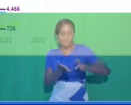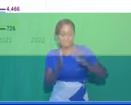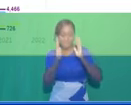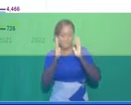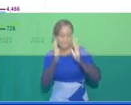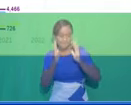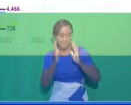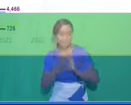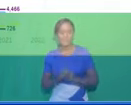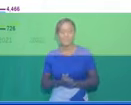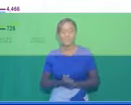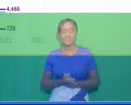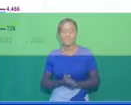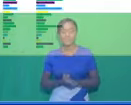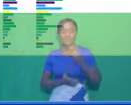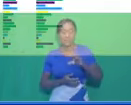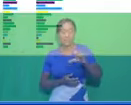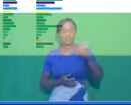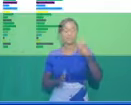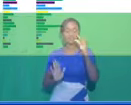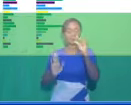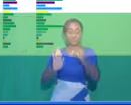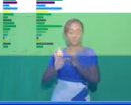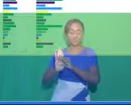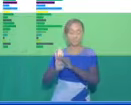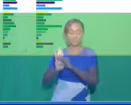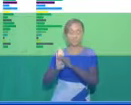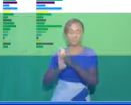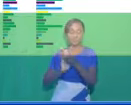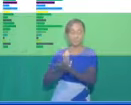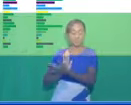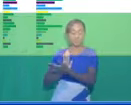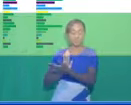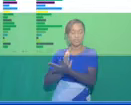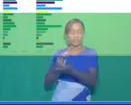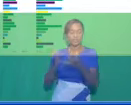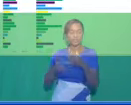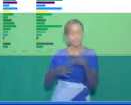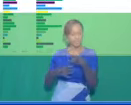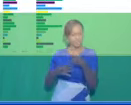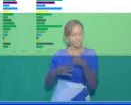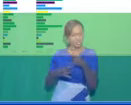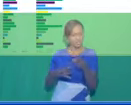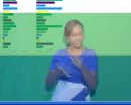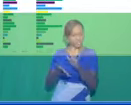at the other graph now, you can actually see an interesting school.